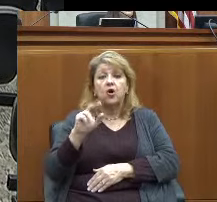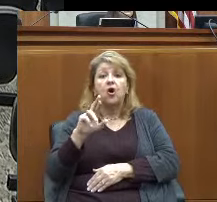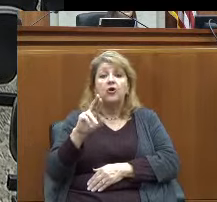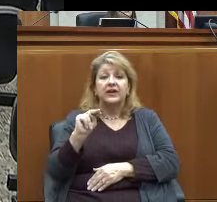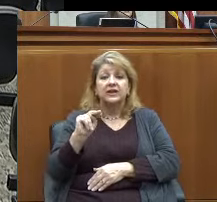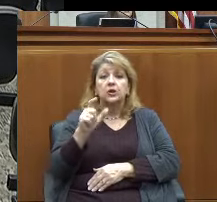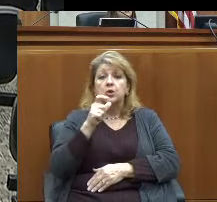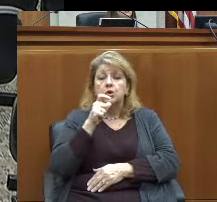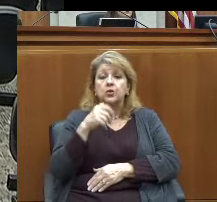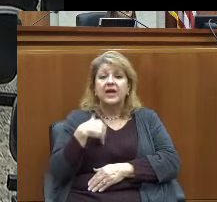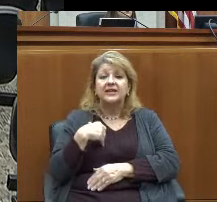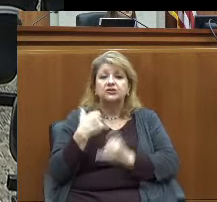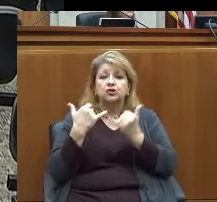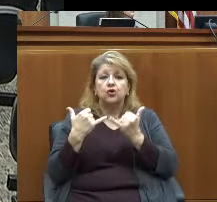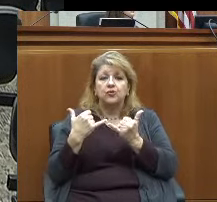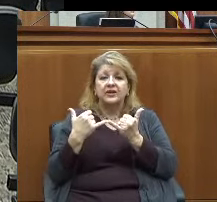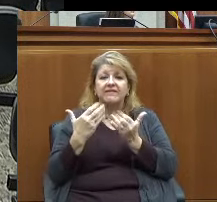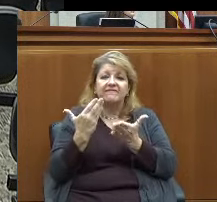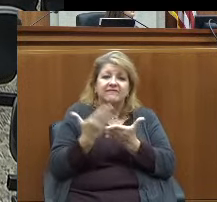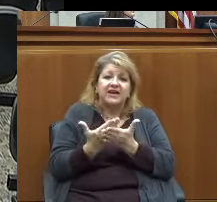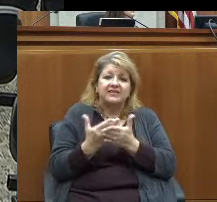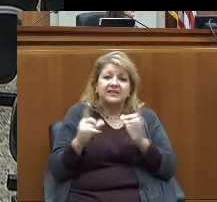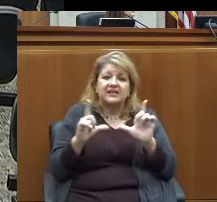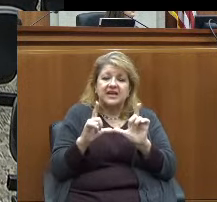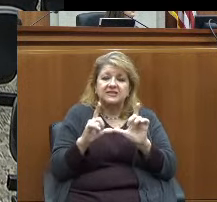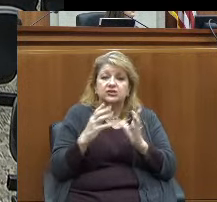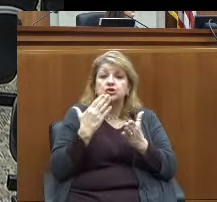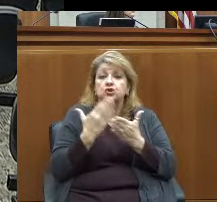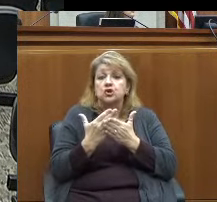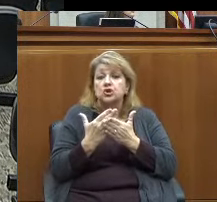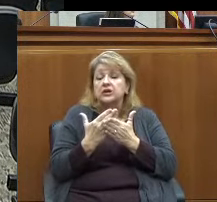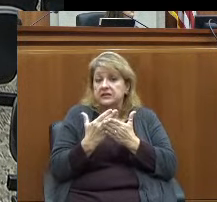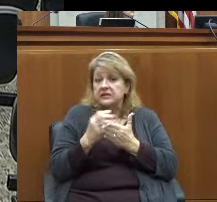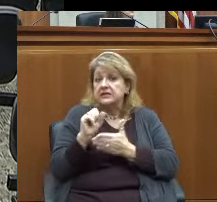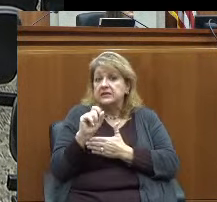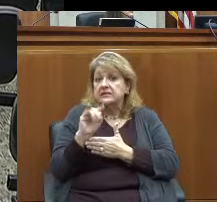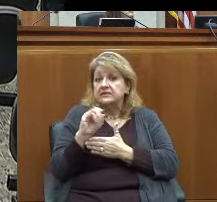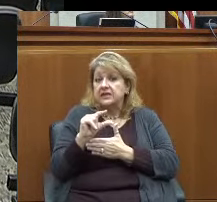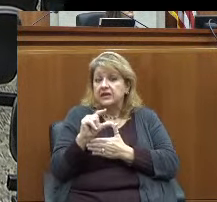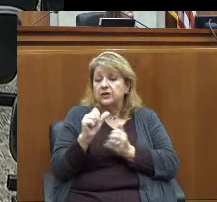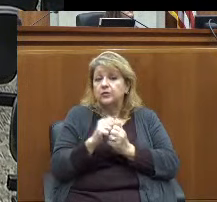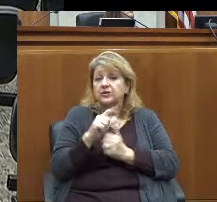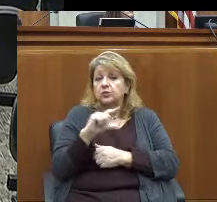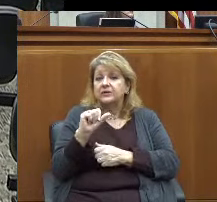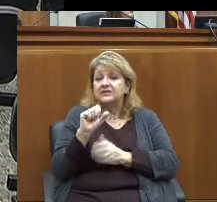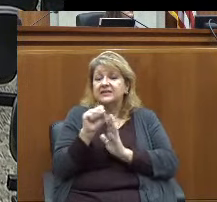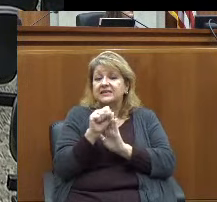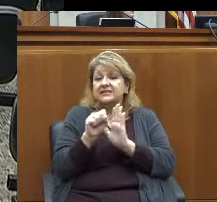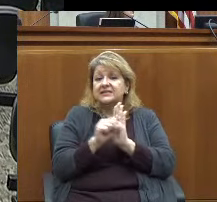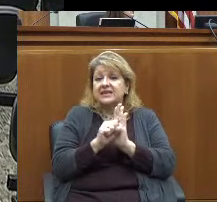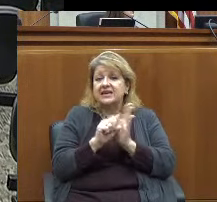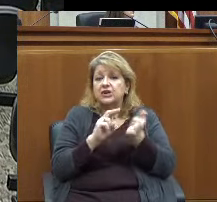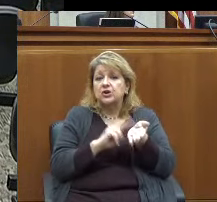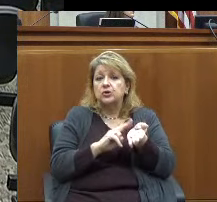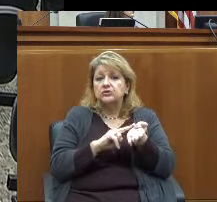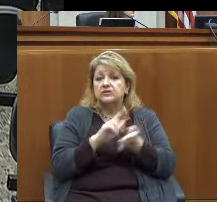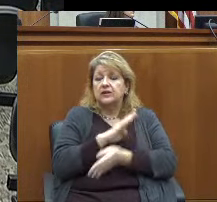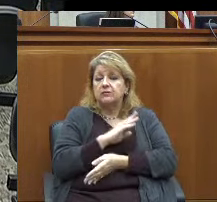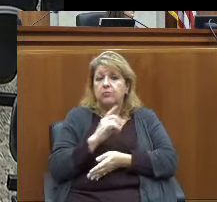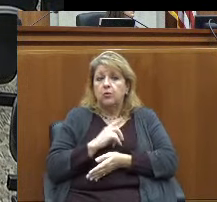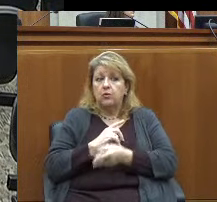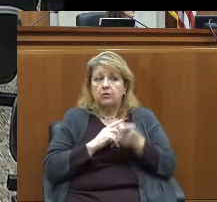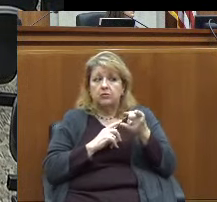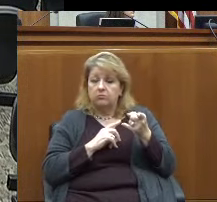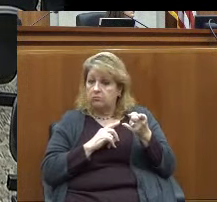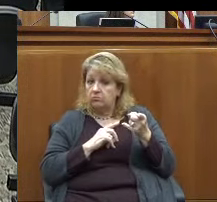holds a current valid license in good standing with the Louisiana State Nursing Board is considered certified by BESI. And